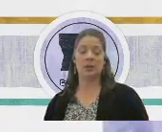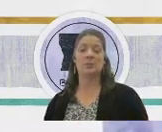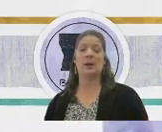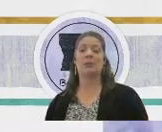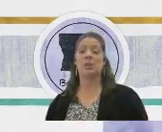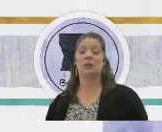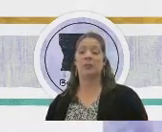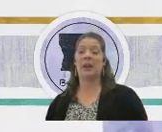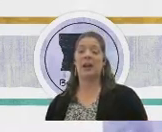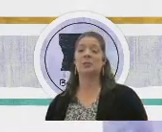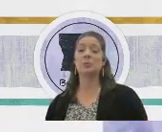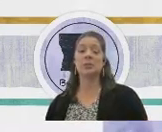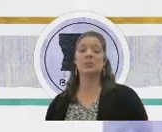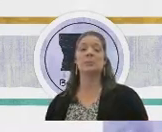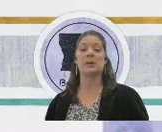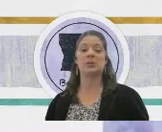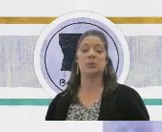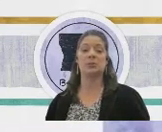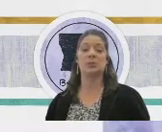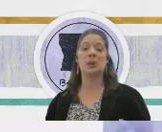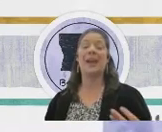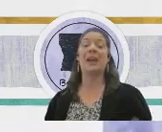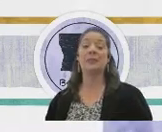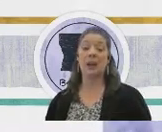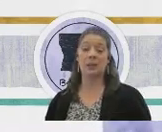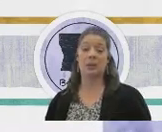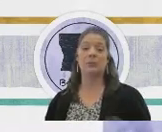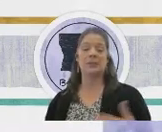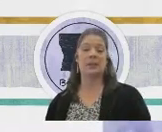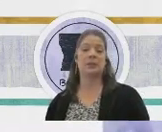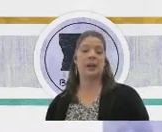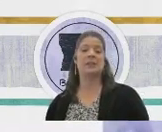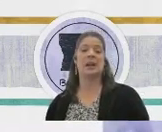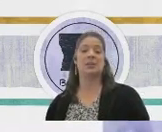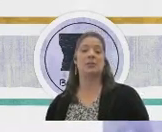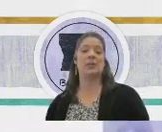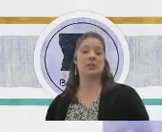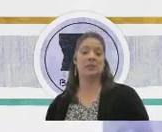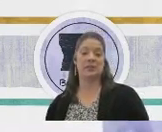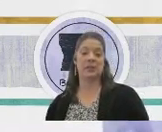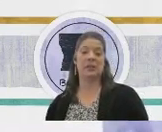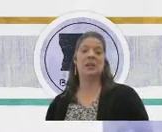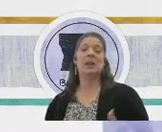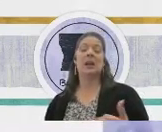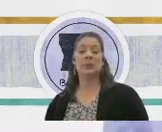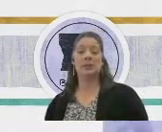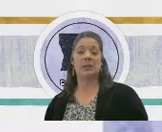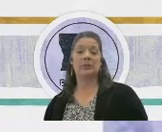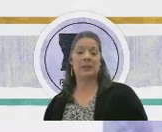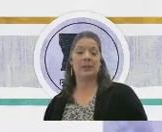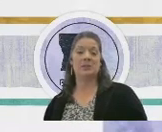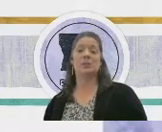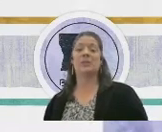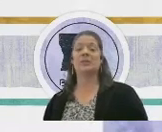trying to conduct a background check for that, school systems must use and follow Louisiana Revised Statute 1715 and